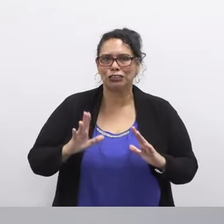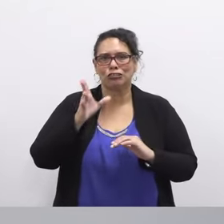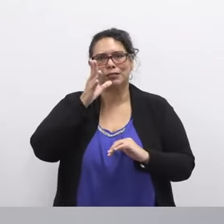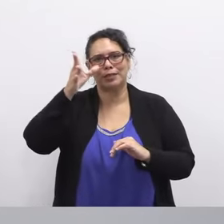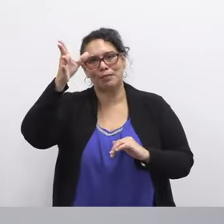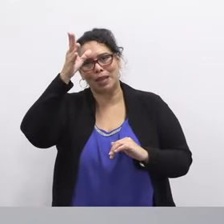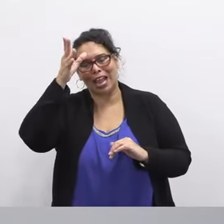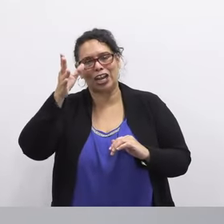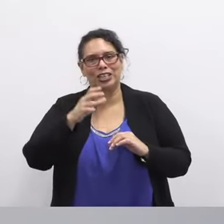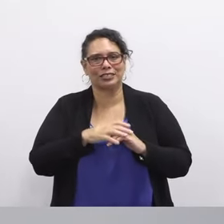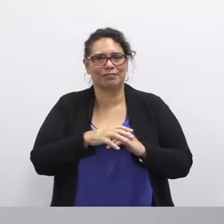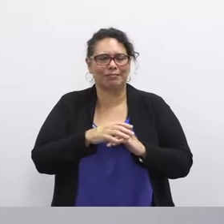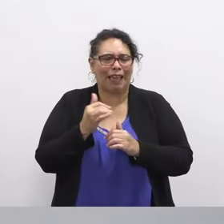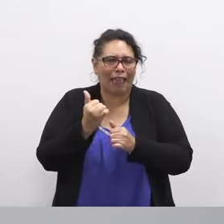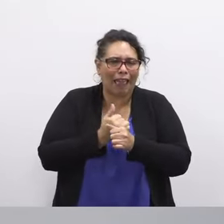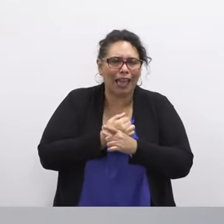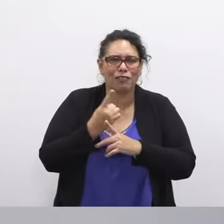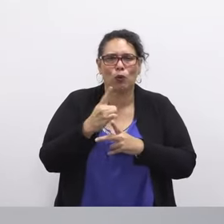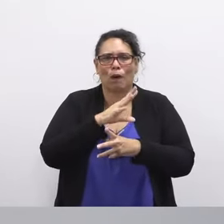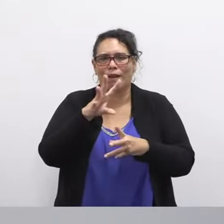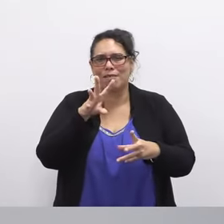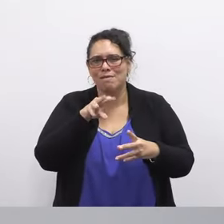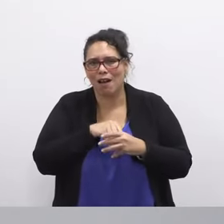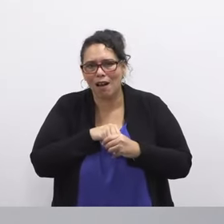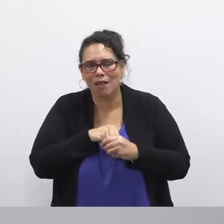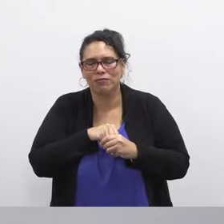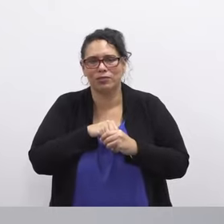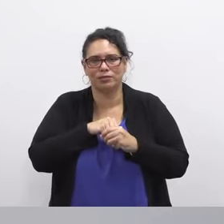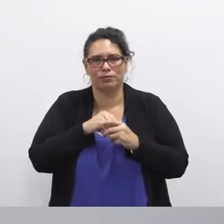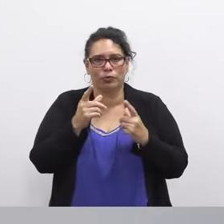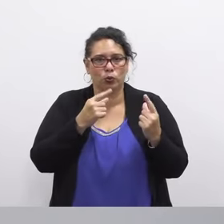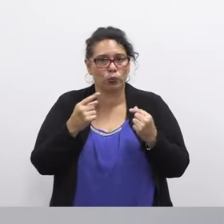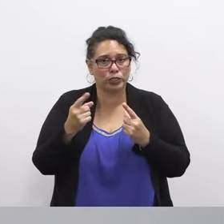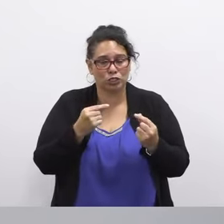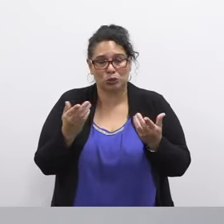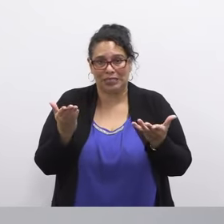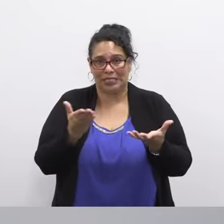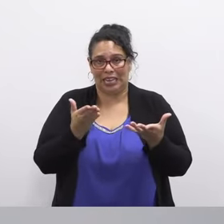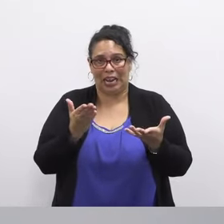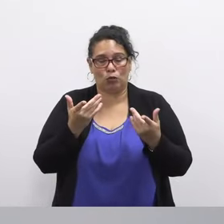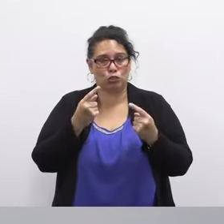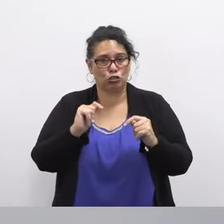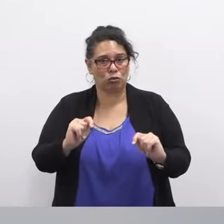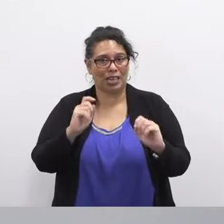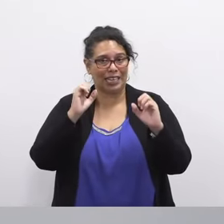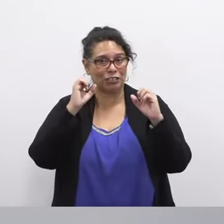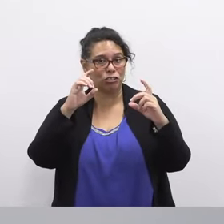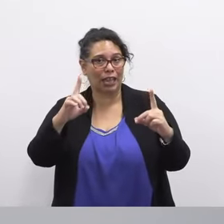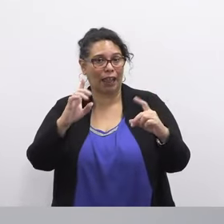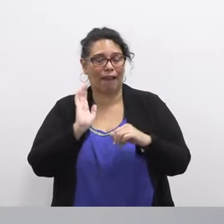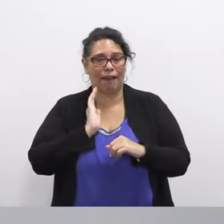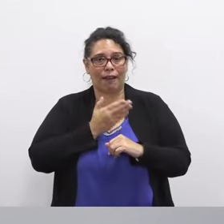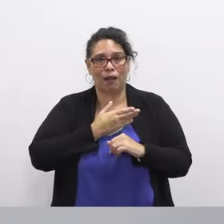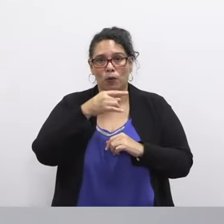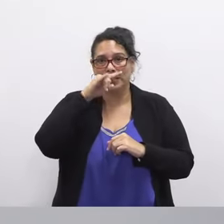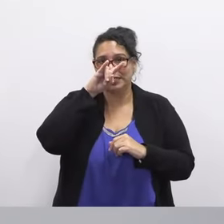parents, and everybody that's involved with what we do here, which is to try and educate our